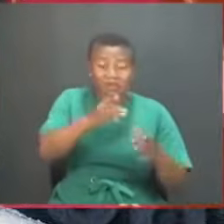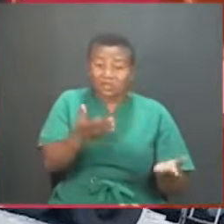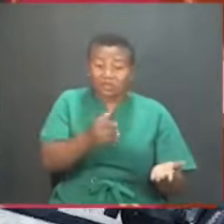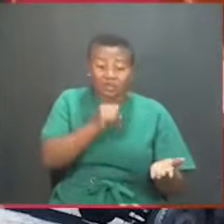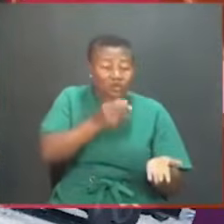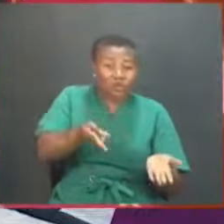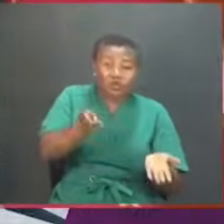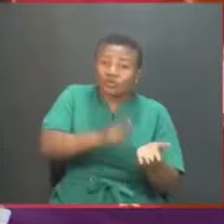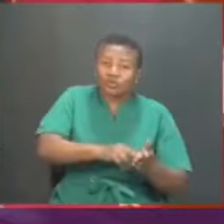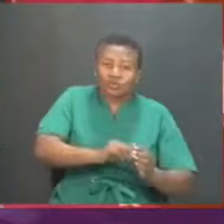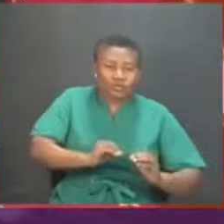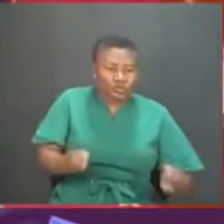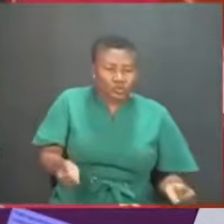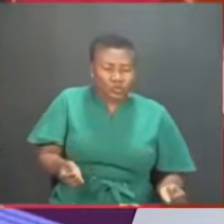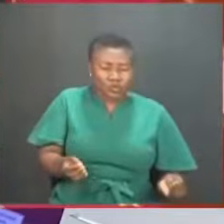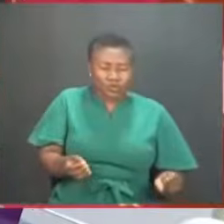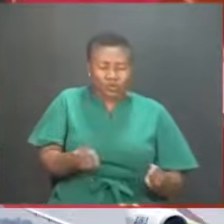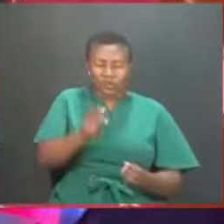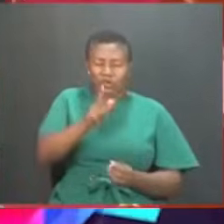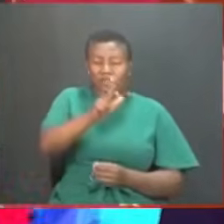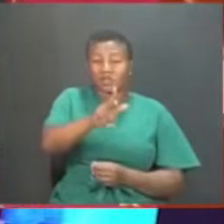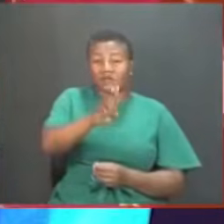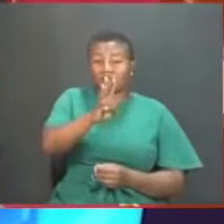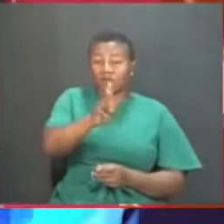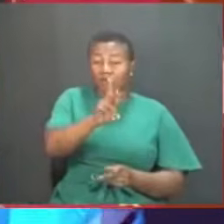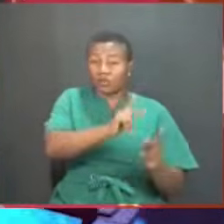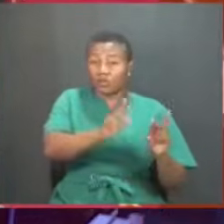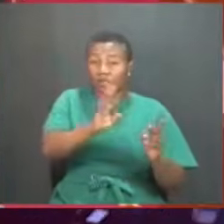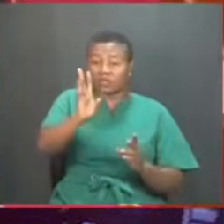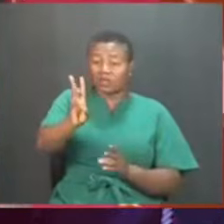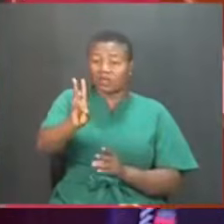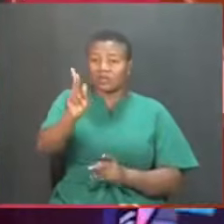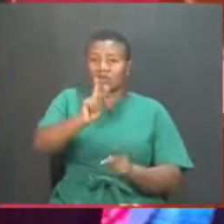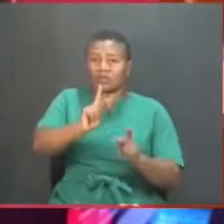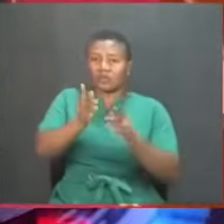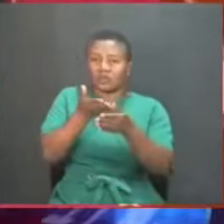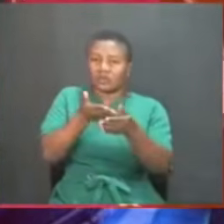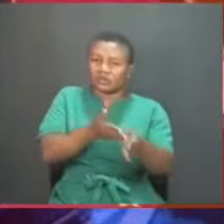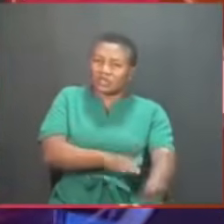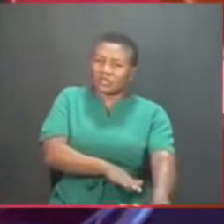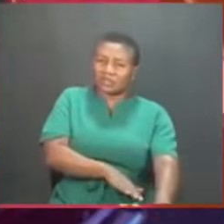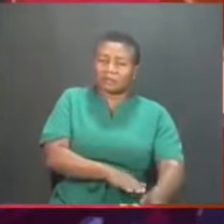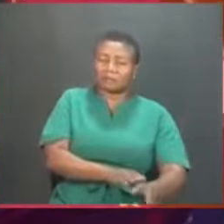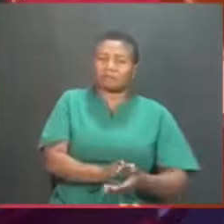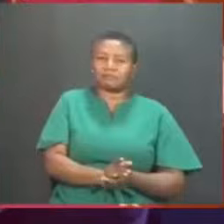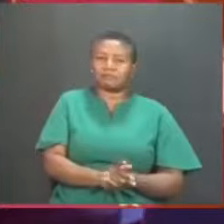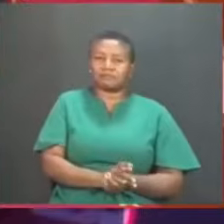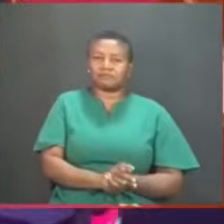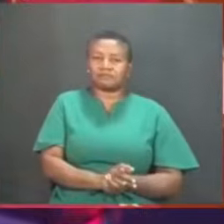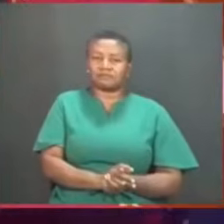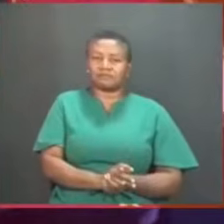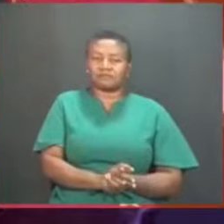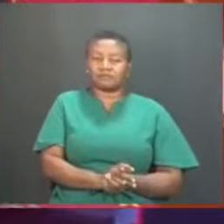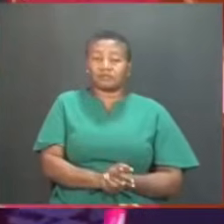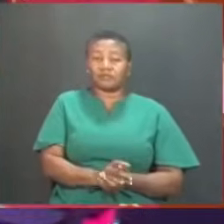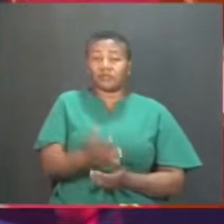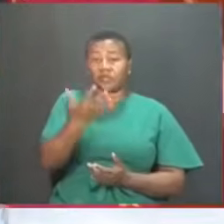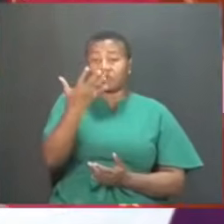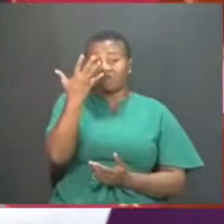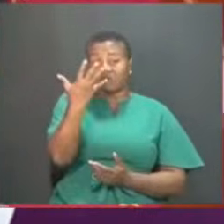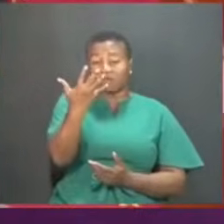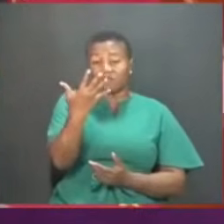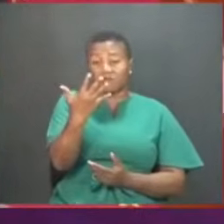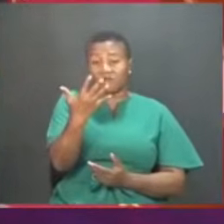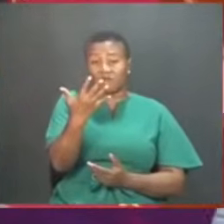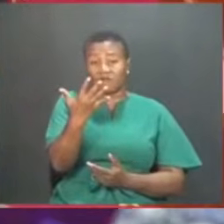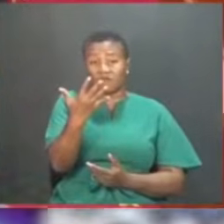these 34 casualties, 6 persons have been confirmed dead. The Speaker, 5